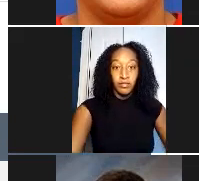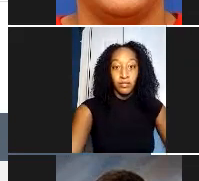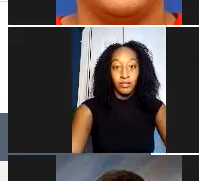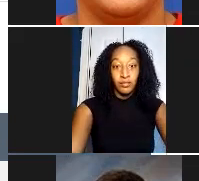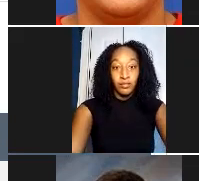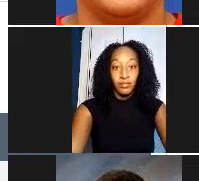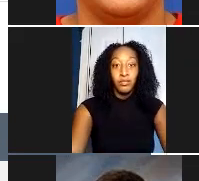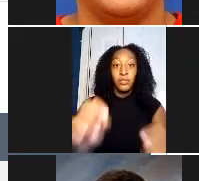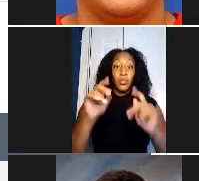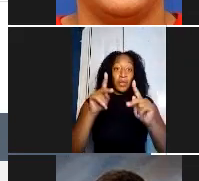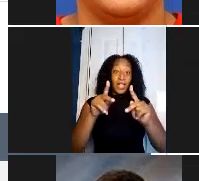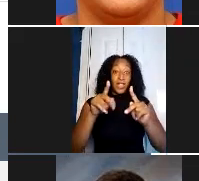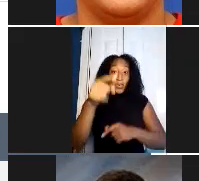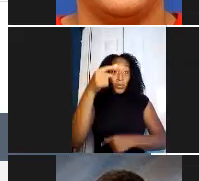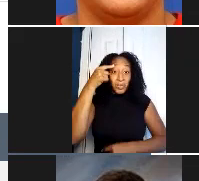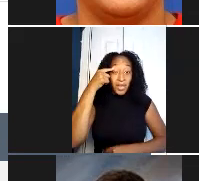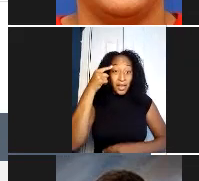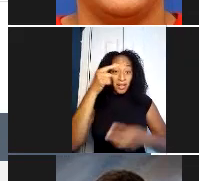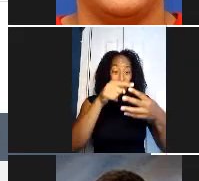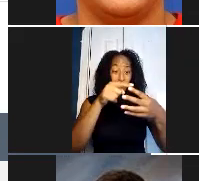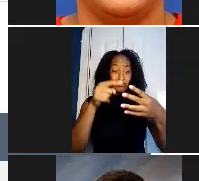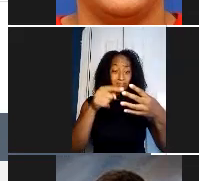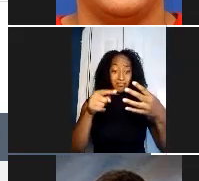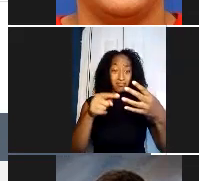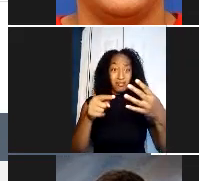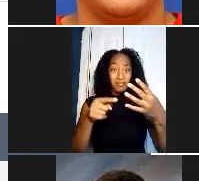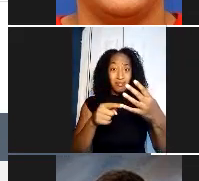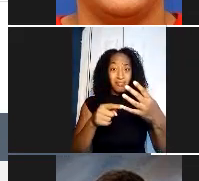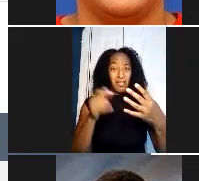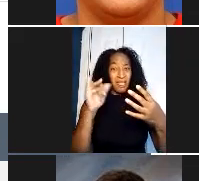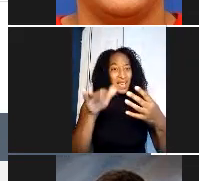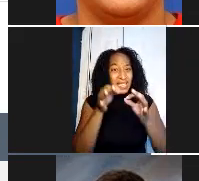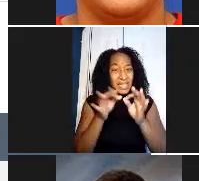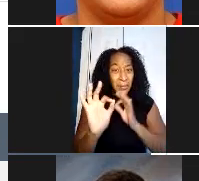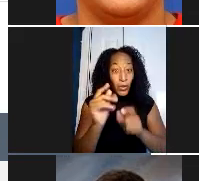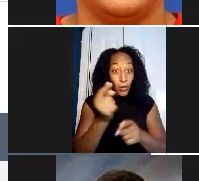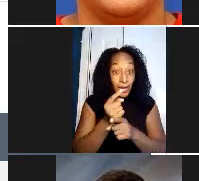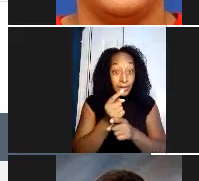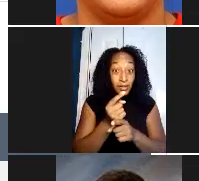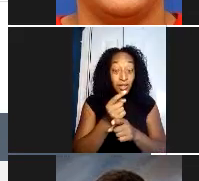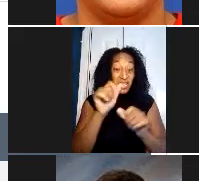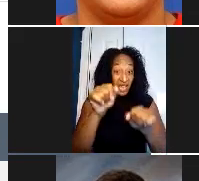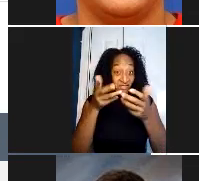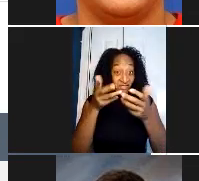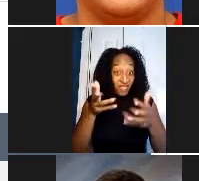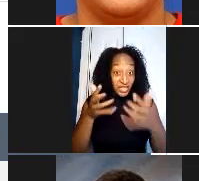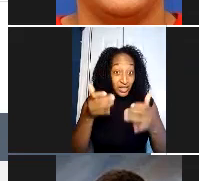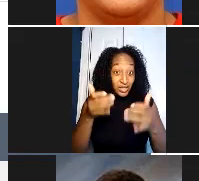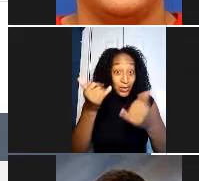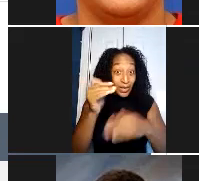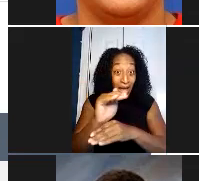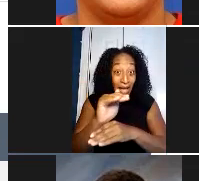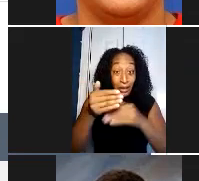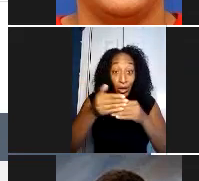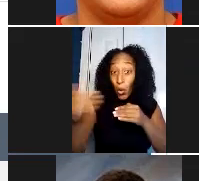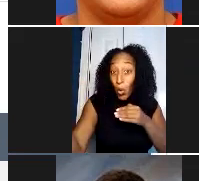How difficult could this course be, right? 4 things, we can finish this tonight and move on to the next thing. But here's the